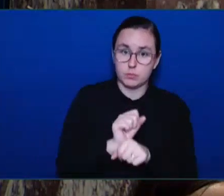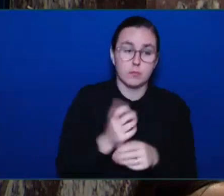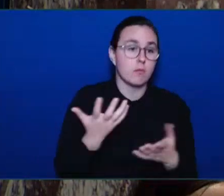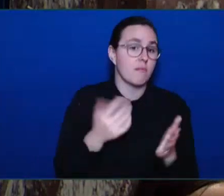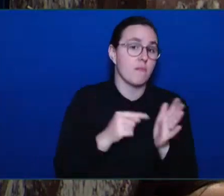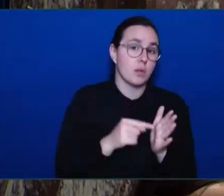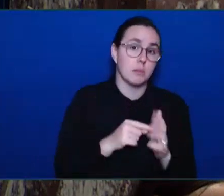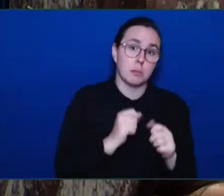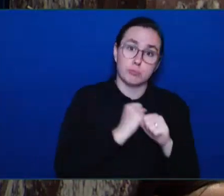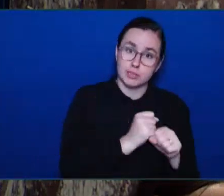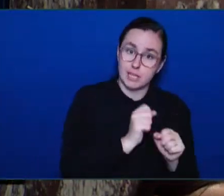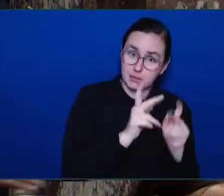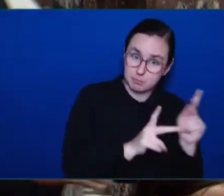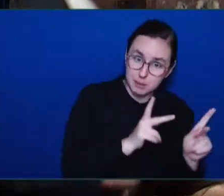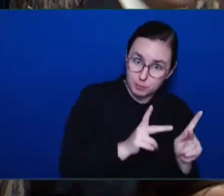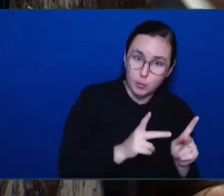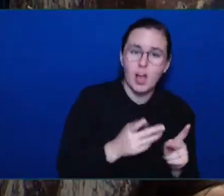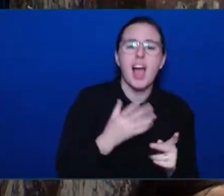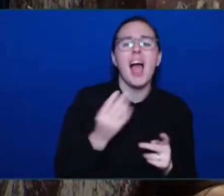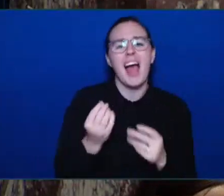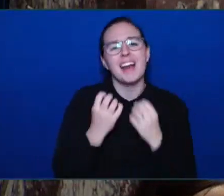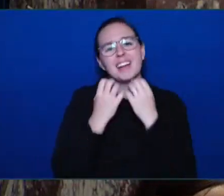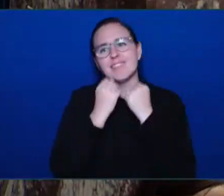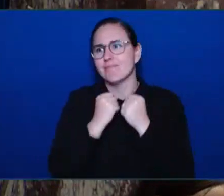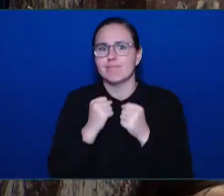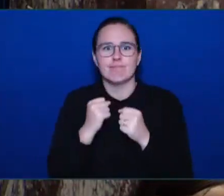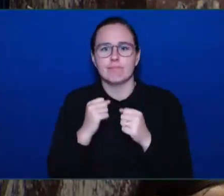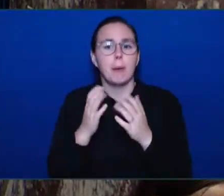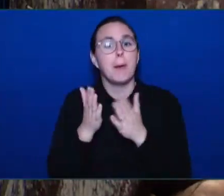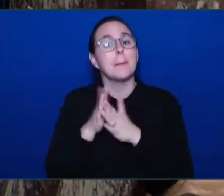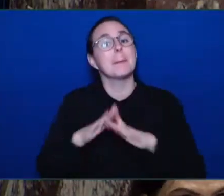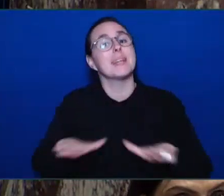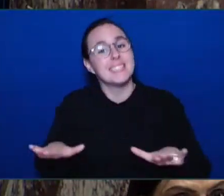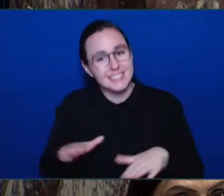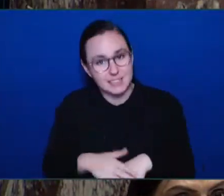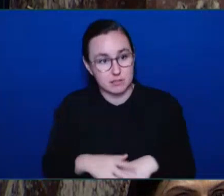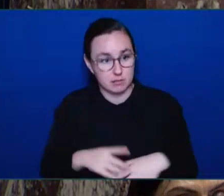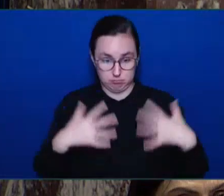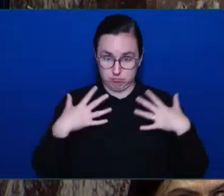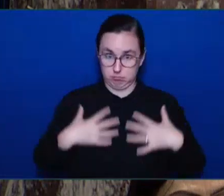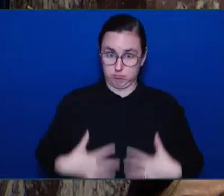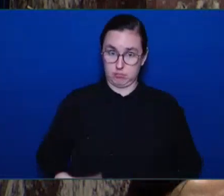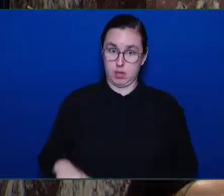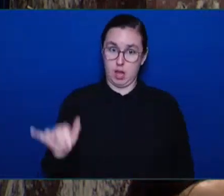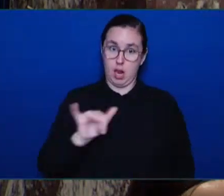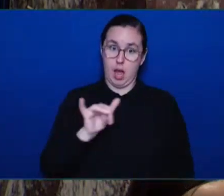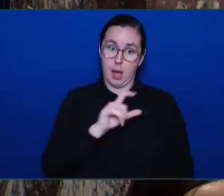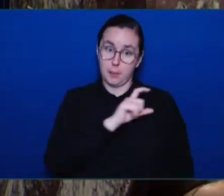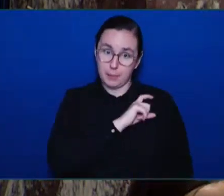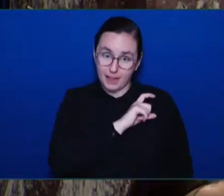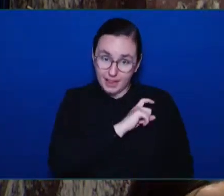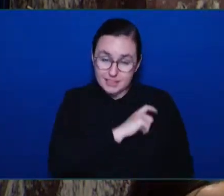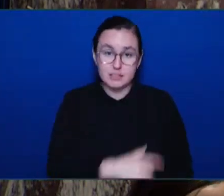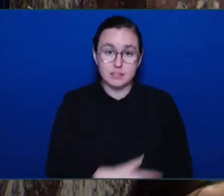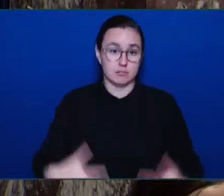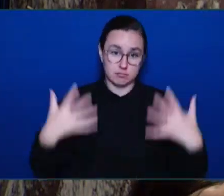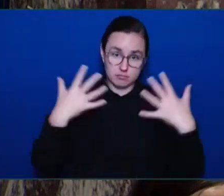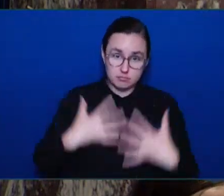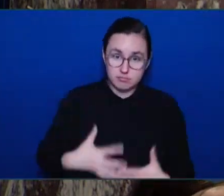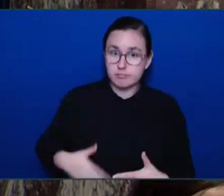use police-like tactics, carry police-like assault rifles, have all the powers under the Police Act, but are not subject to